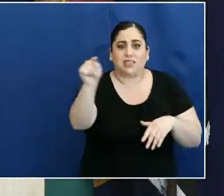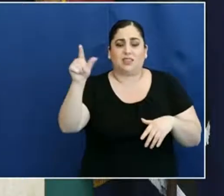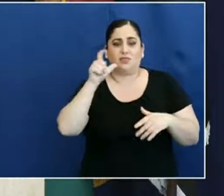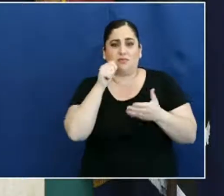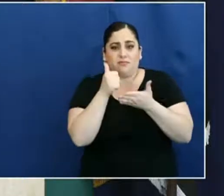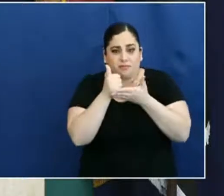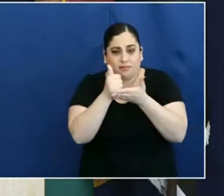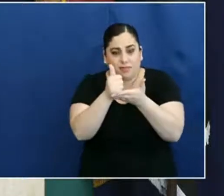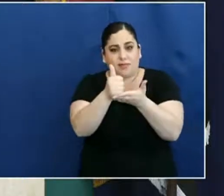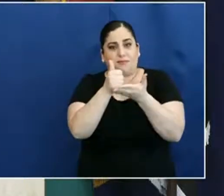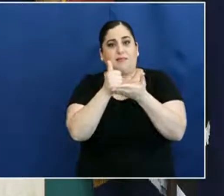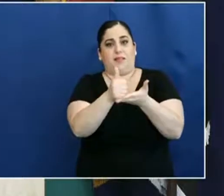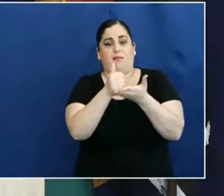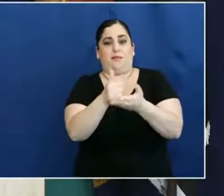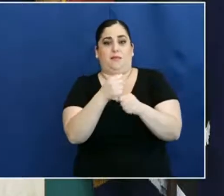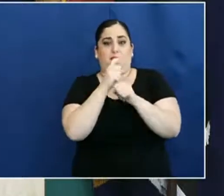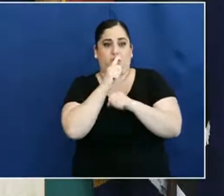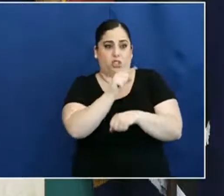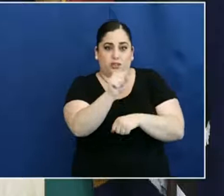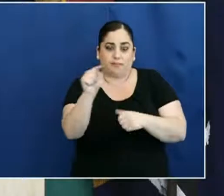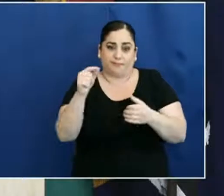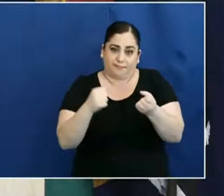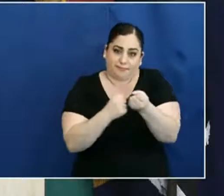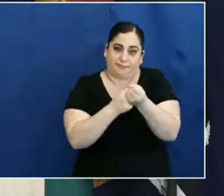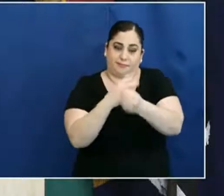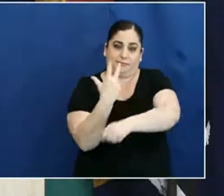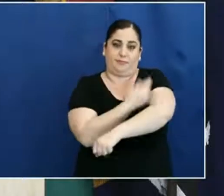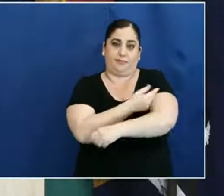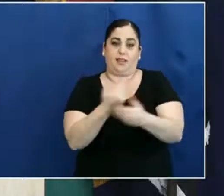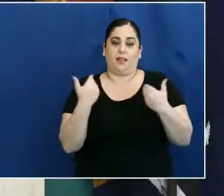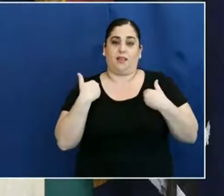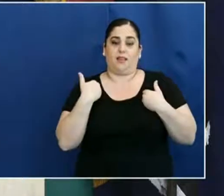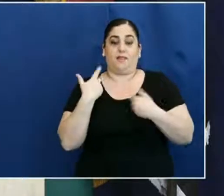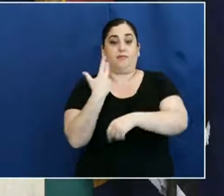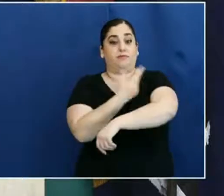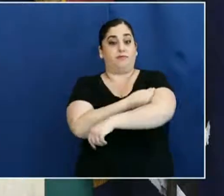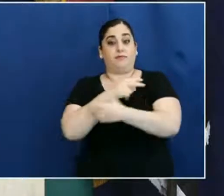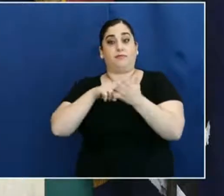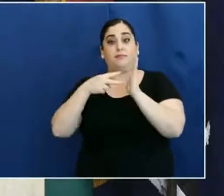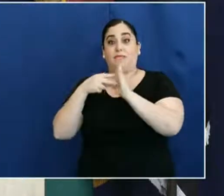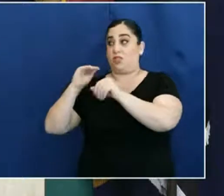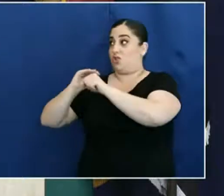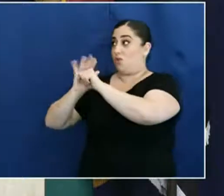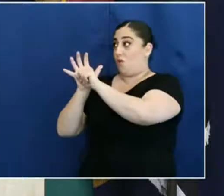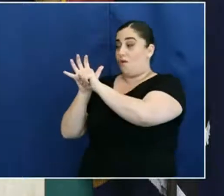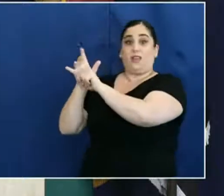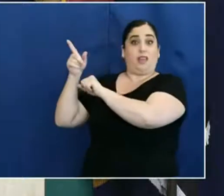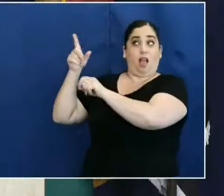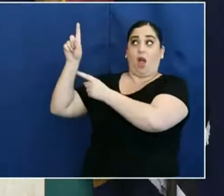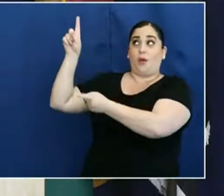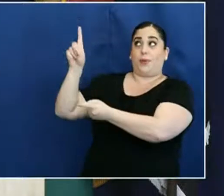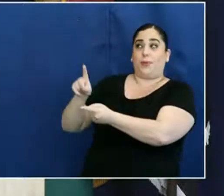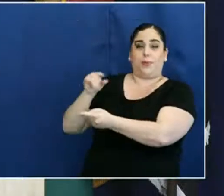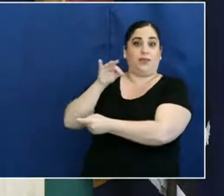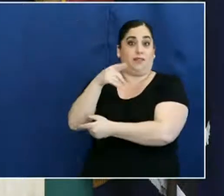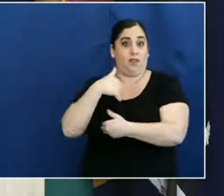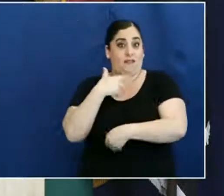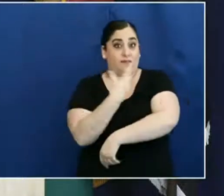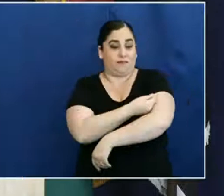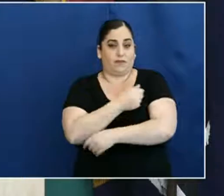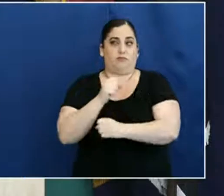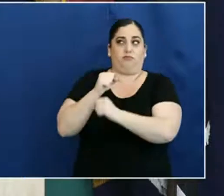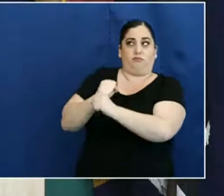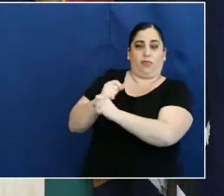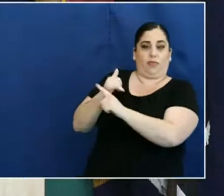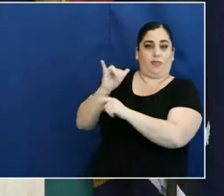Diego are decreasing, and as more people are getting vaccinated. Also, just a reminder, because I've gotten this call a couple of times, if